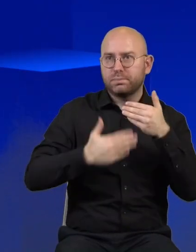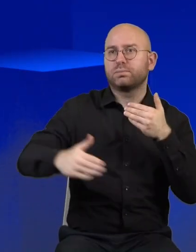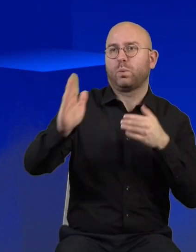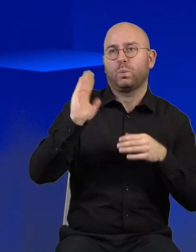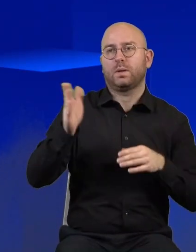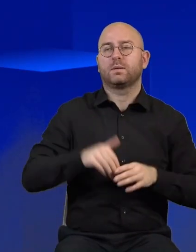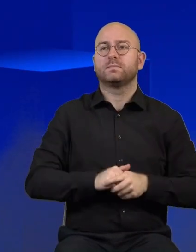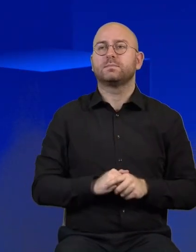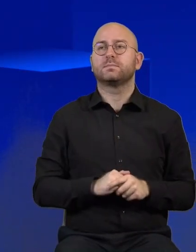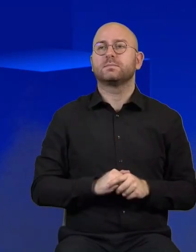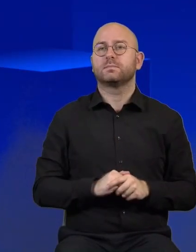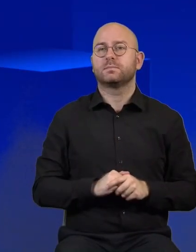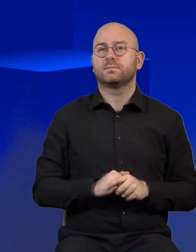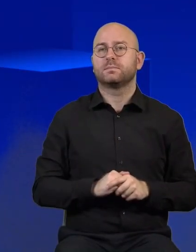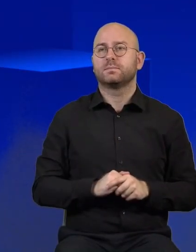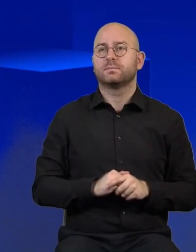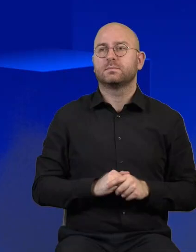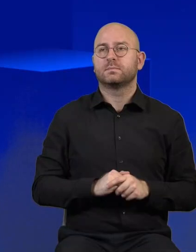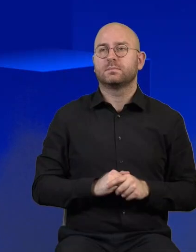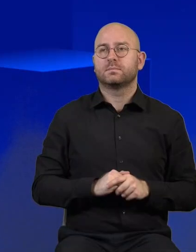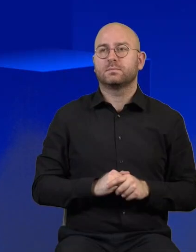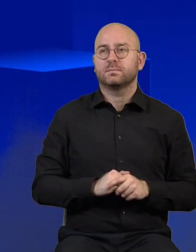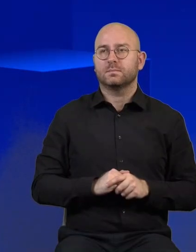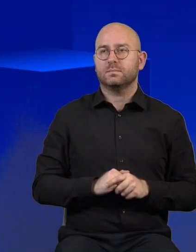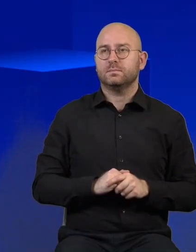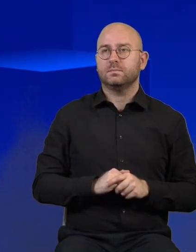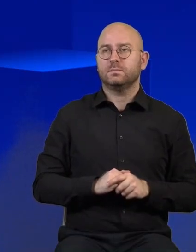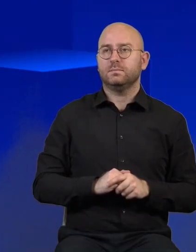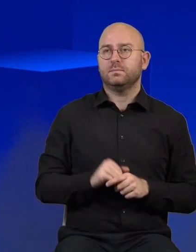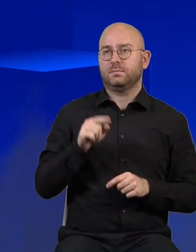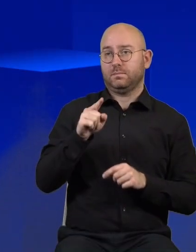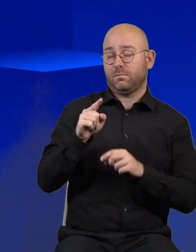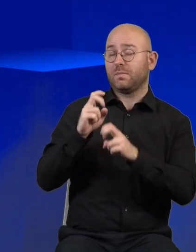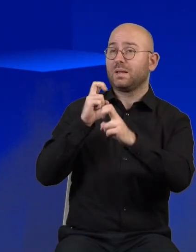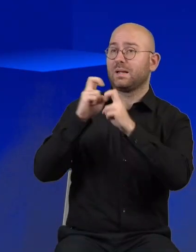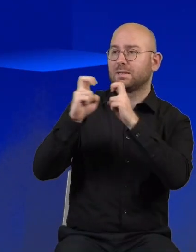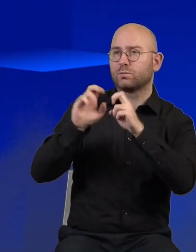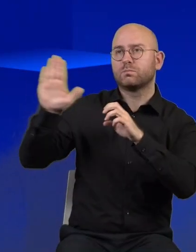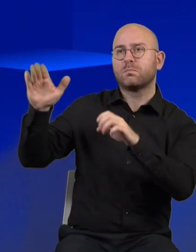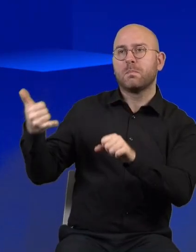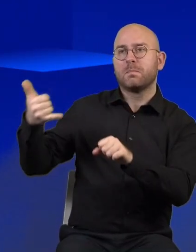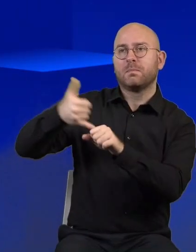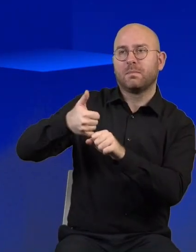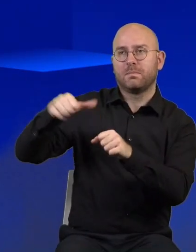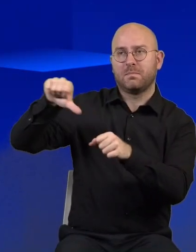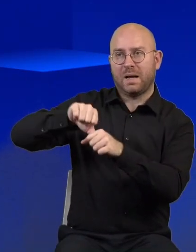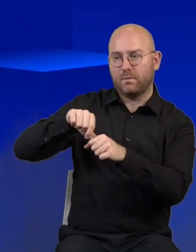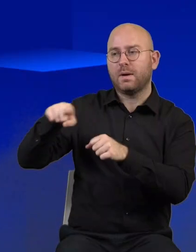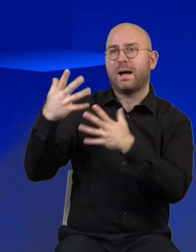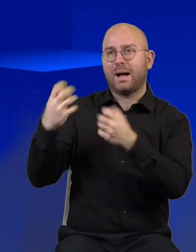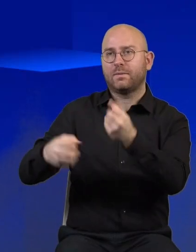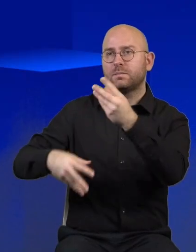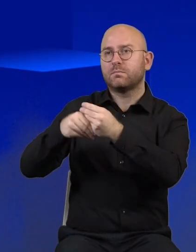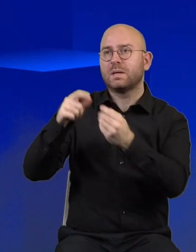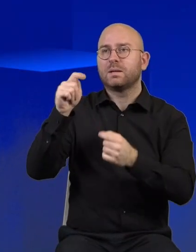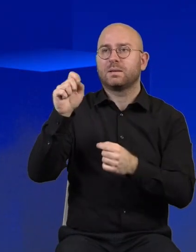transport should be charged also with additional taxation. And of course, we